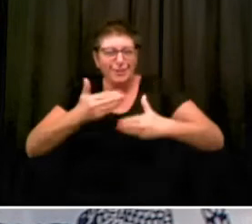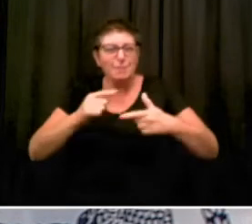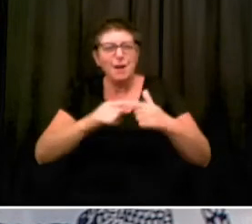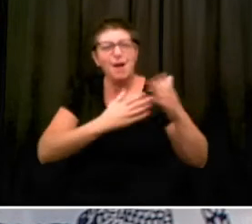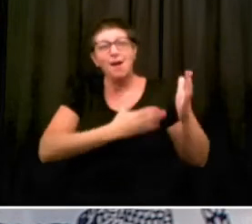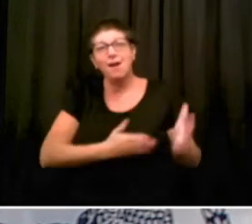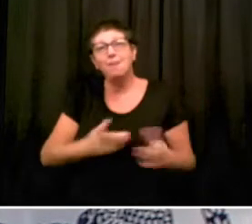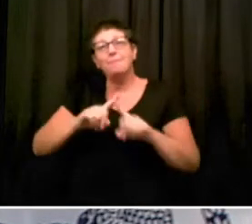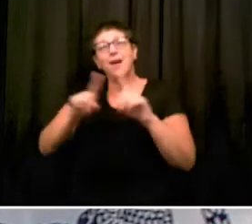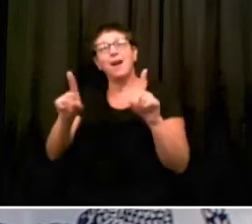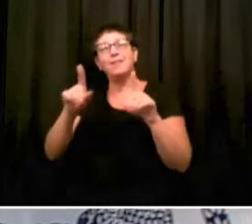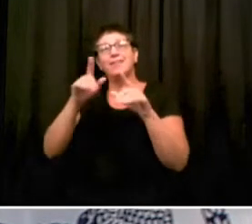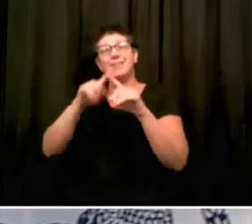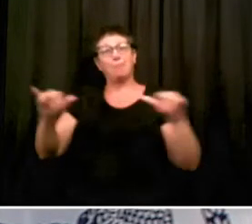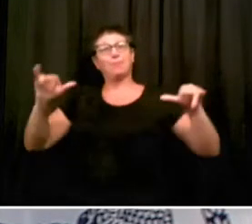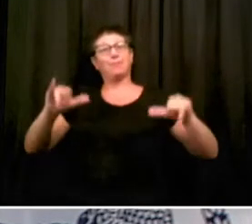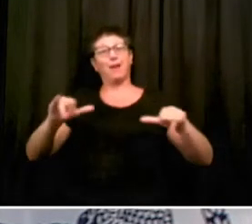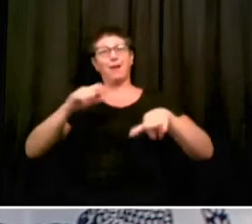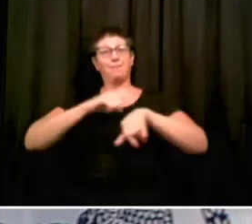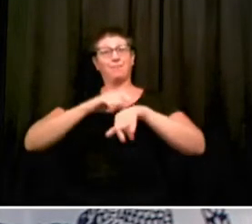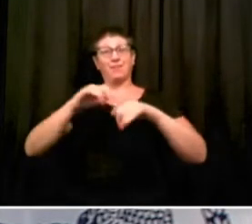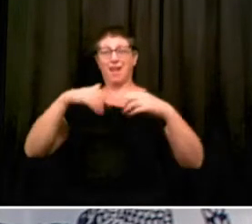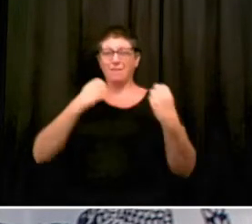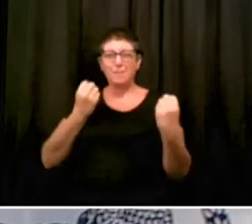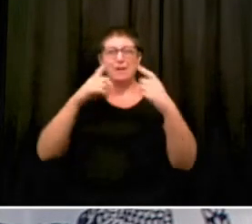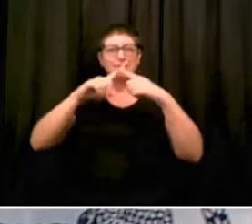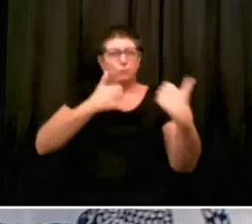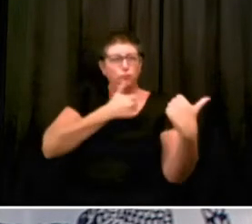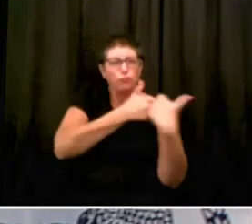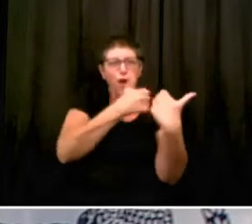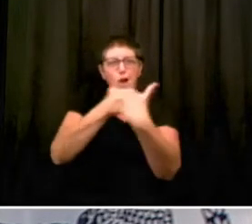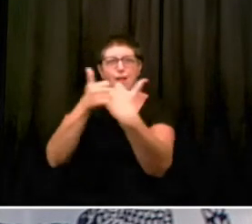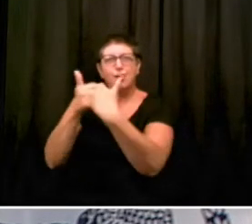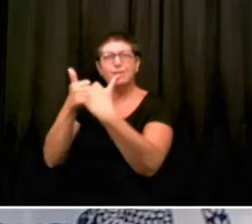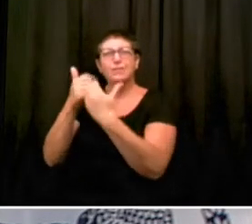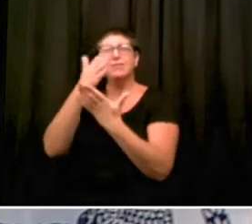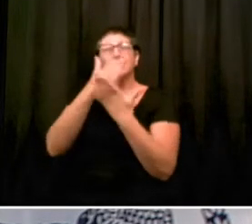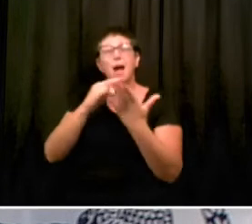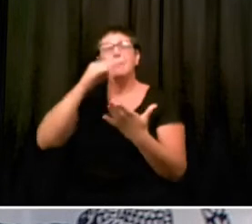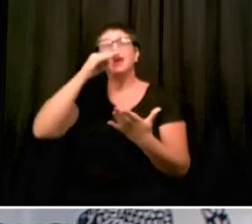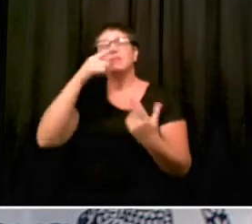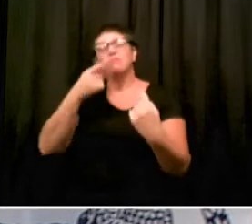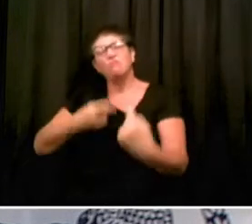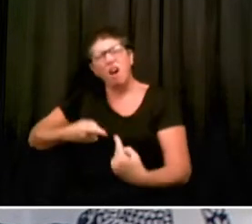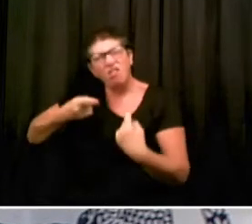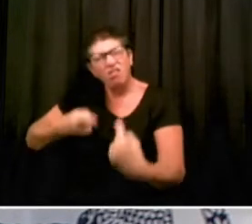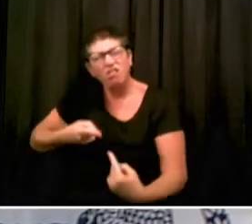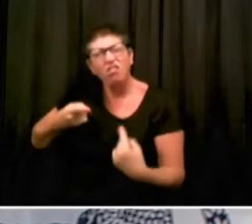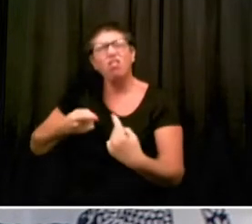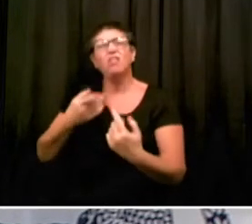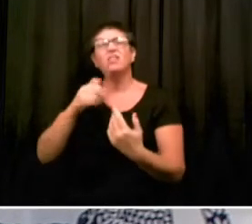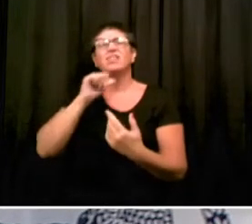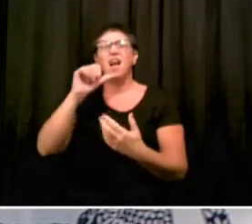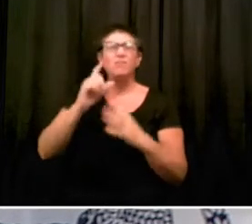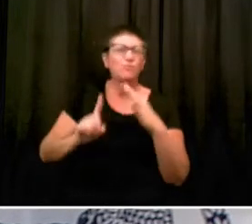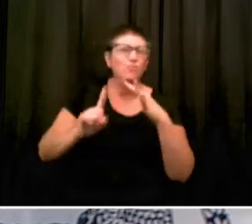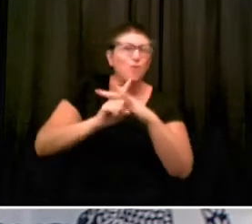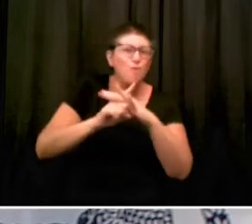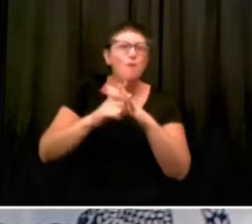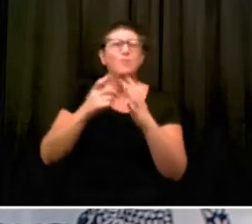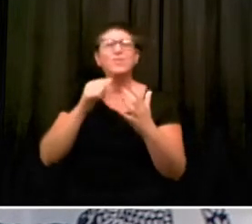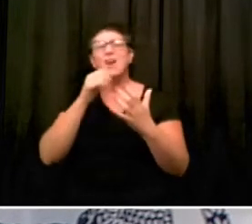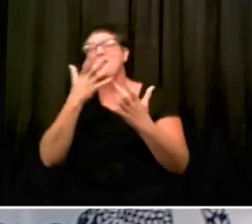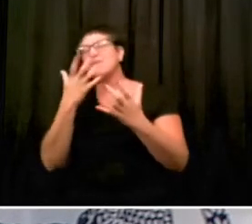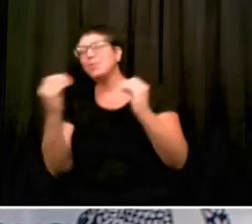do better because there's been more time to prepare, but I think it's an intrinsic problem with remote learning. Chancellor, you